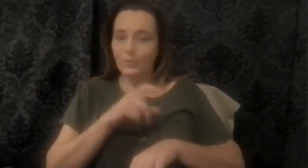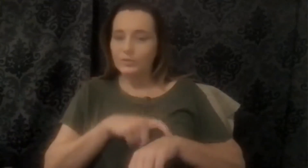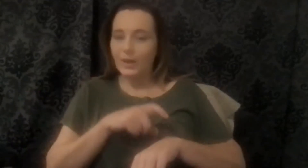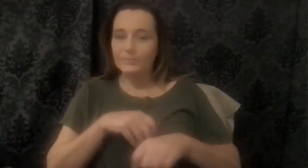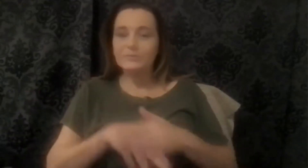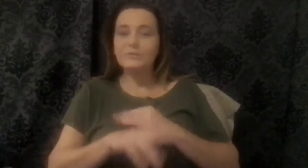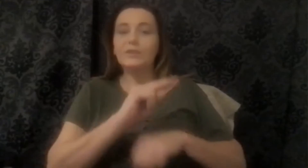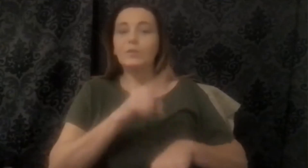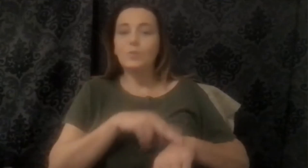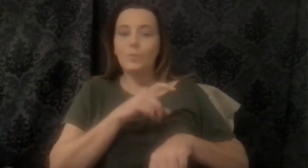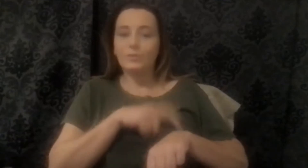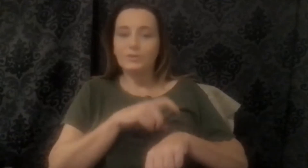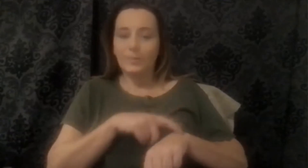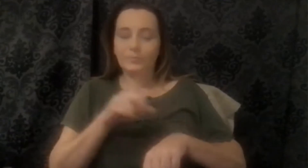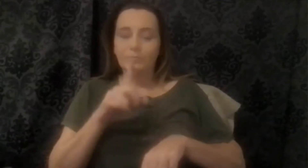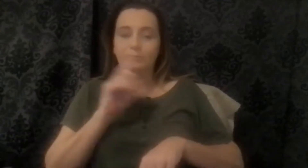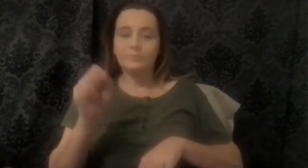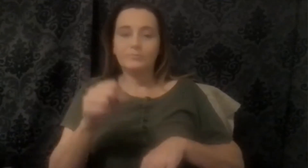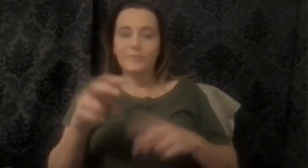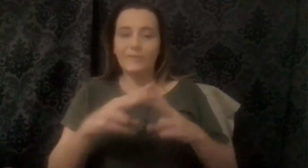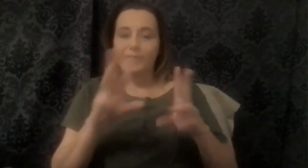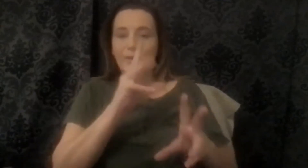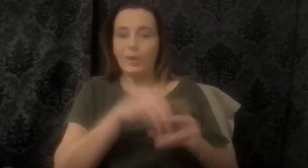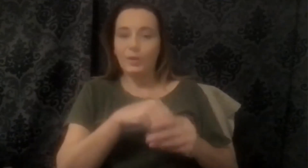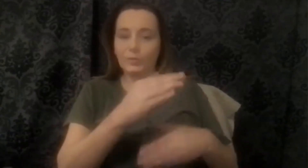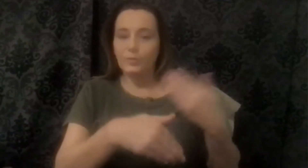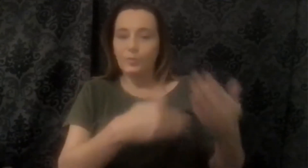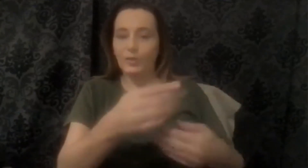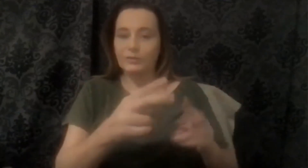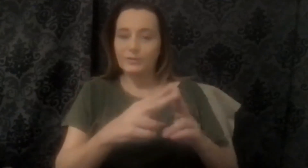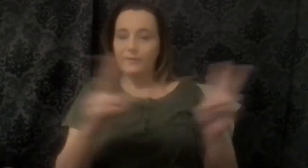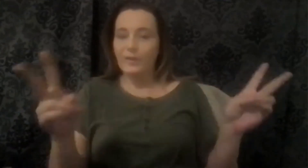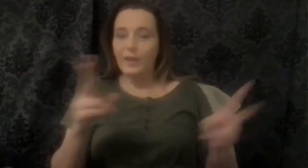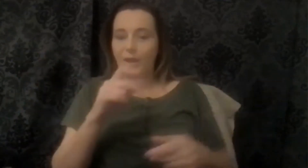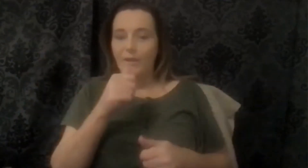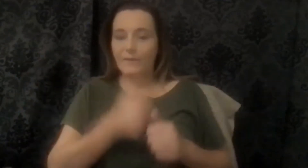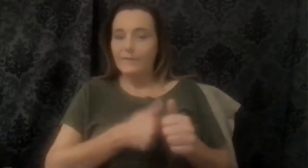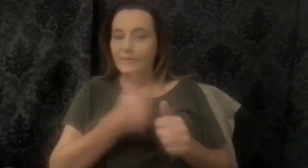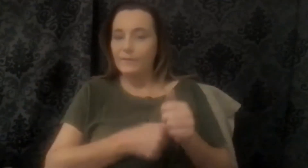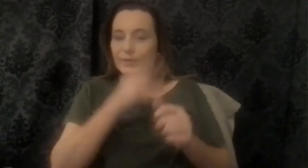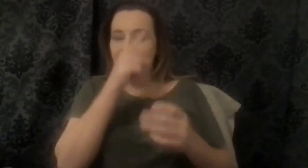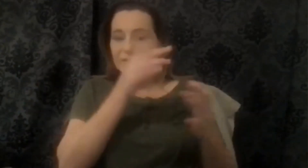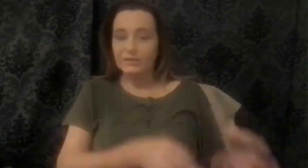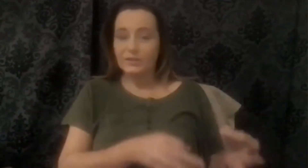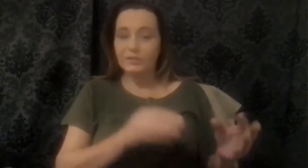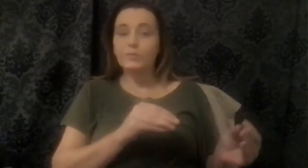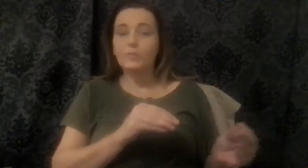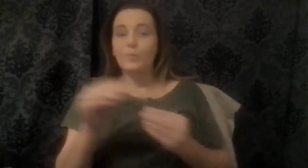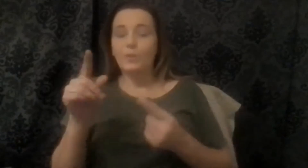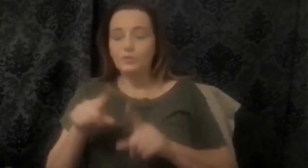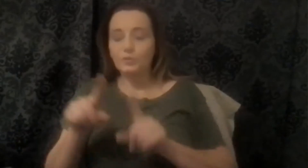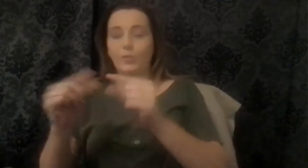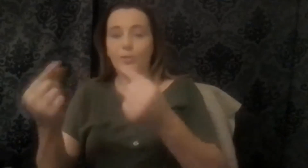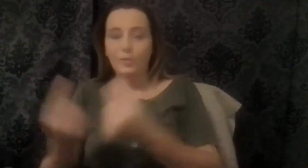normal times, there is a very inclusive process for every decision, and the motions do go to the